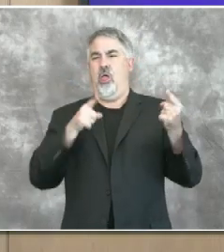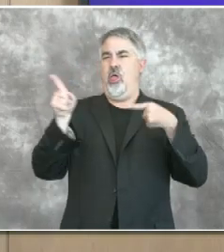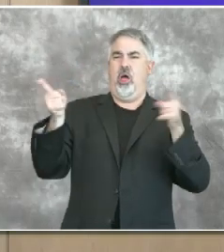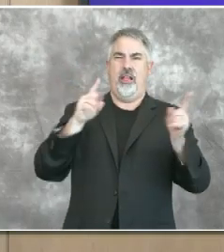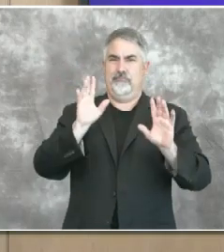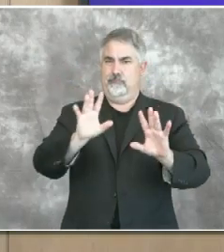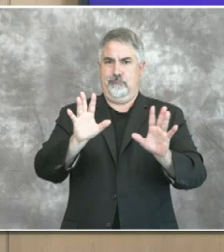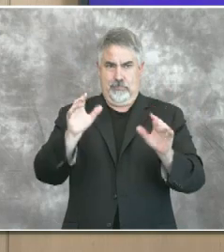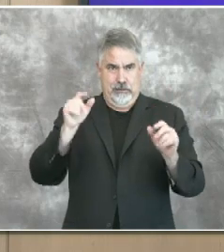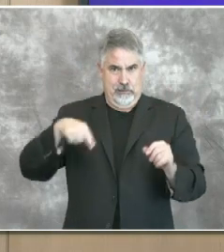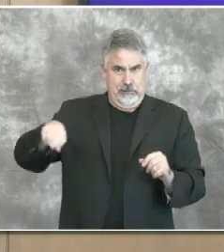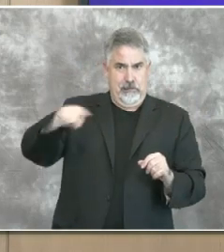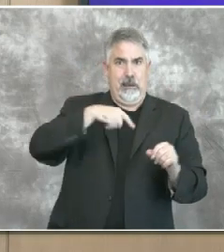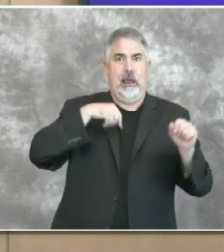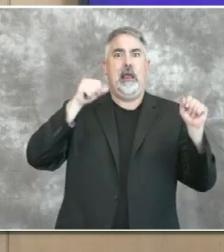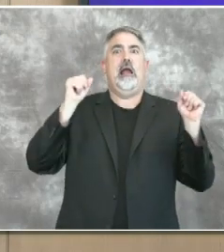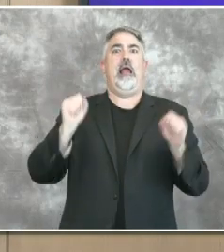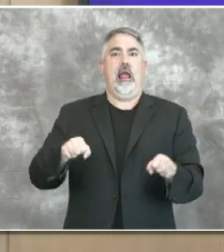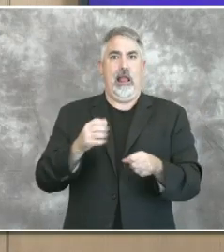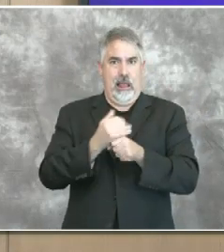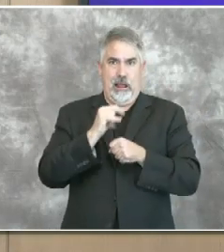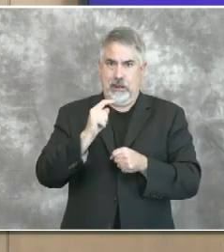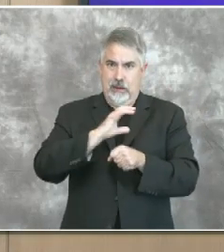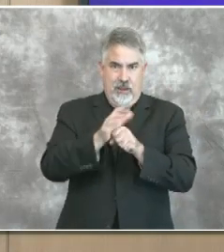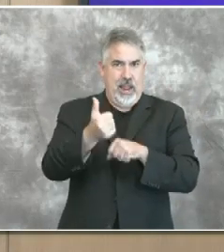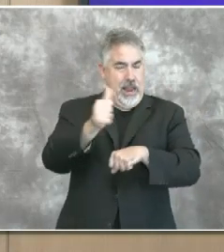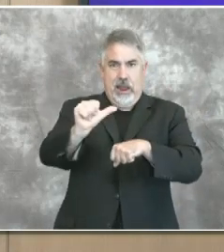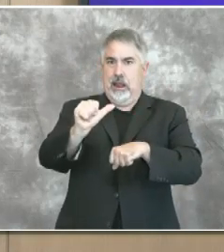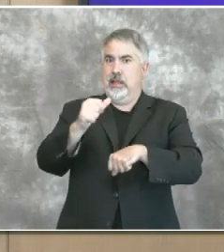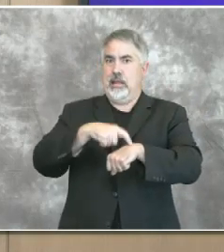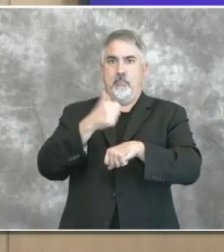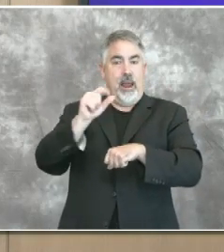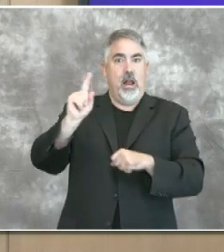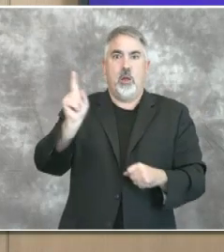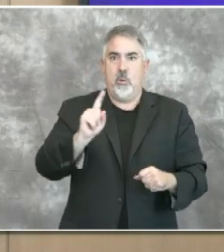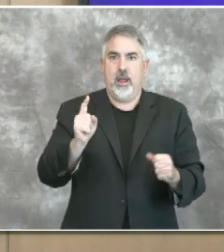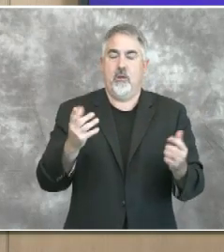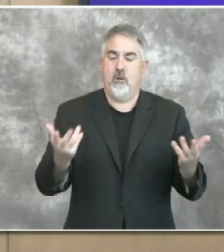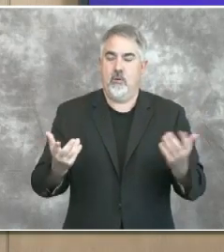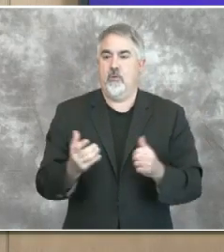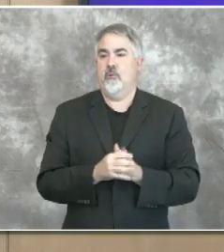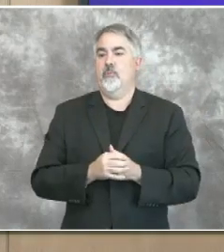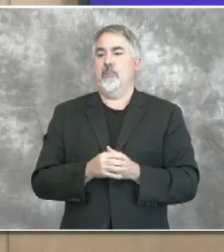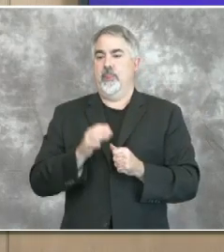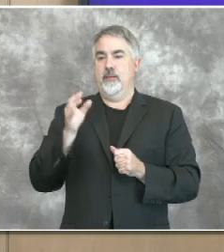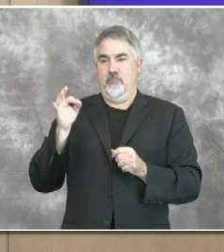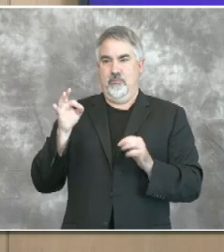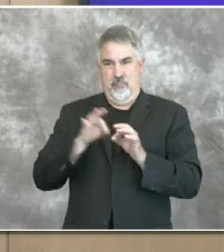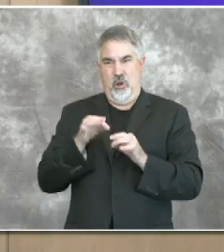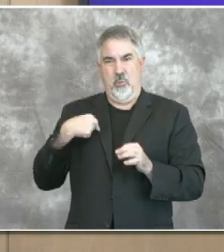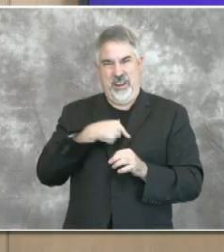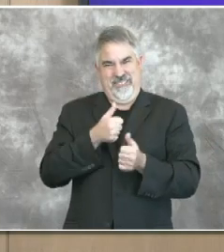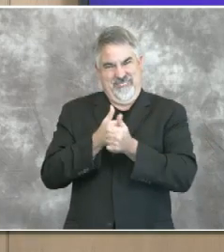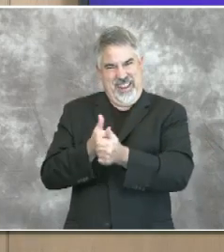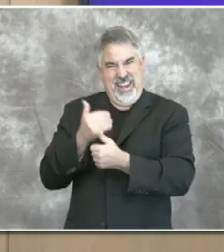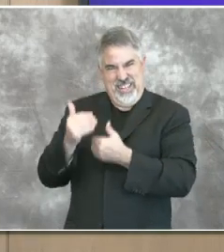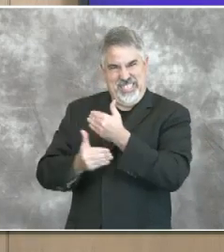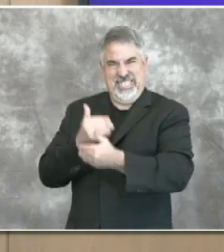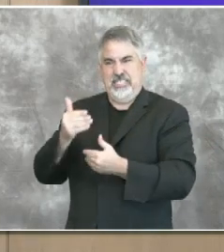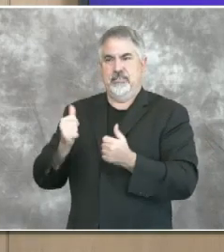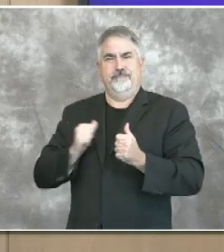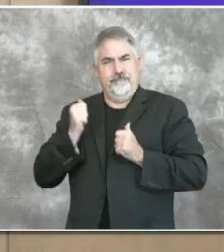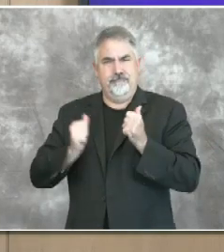we are not seeing those scenes play out because we moved swift, we moved early, but more so because each and every one of you out there,